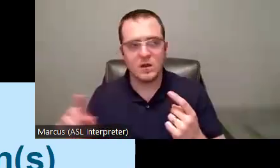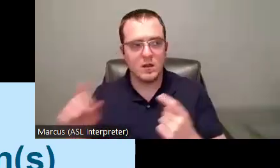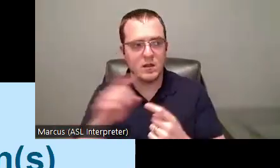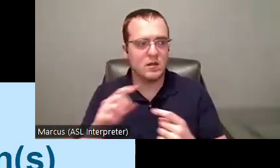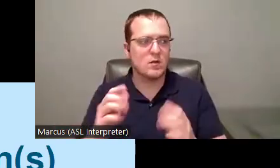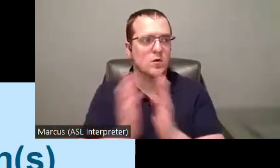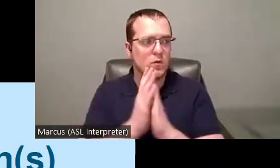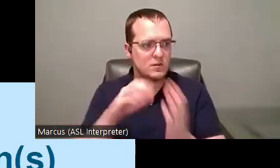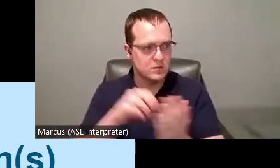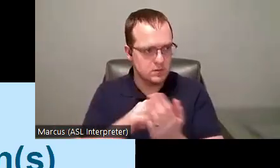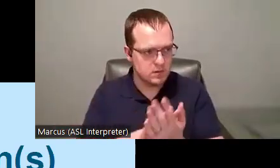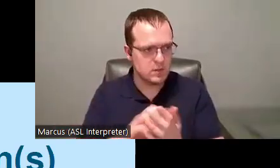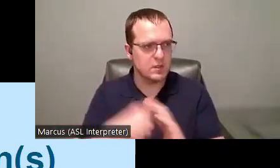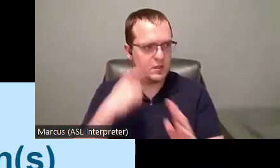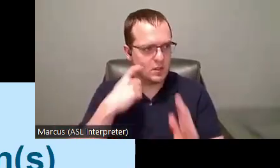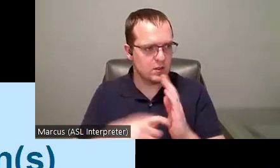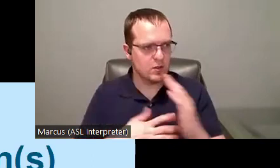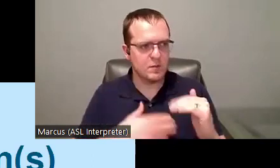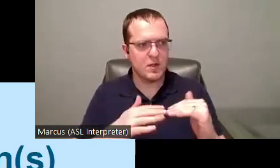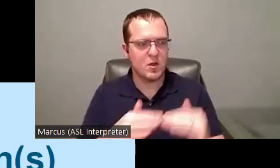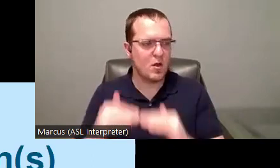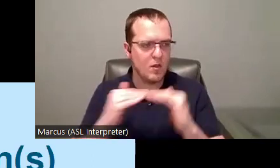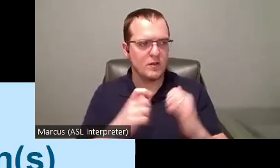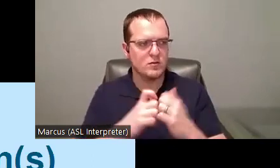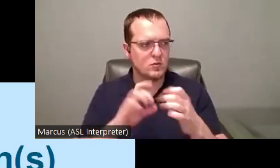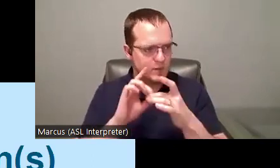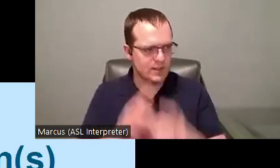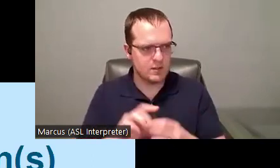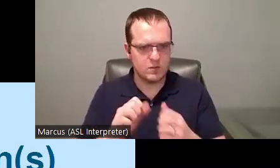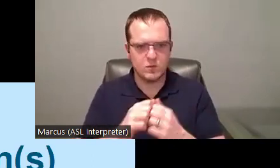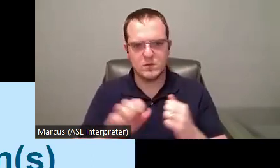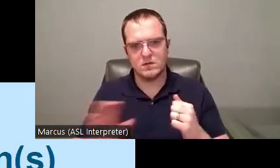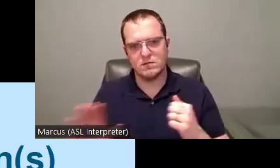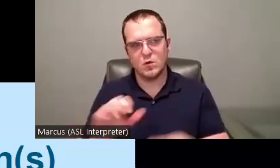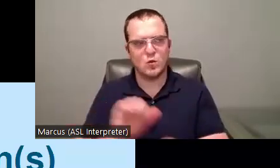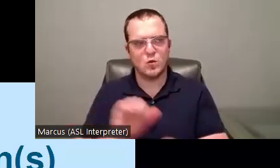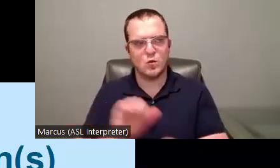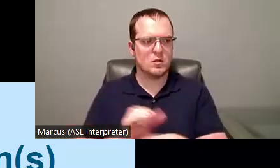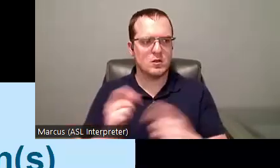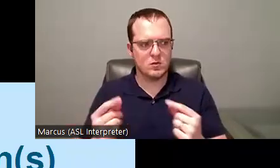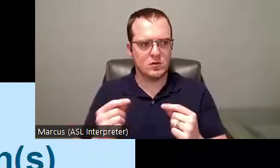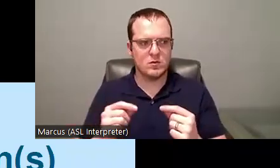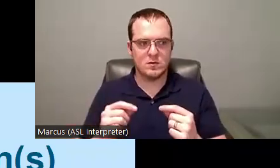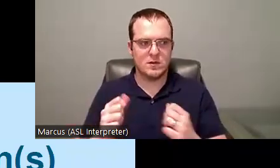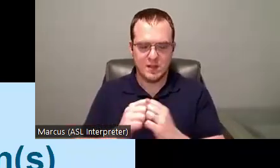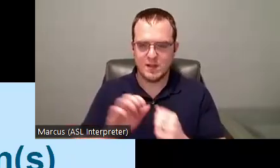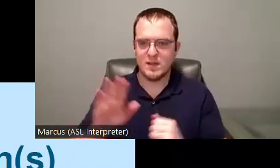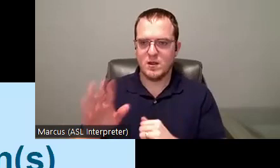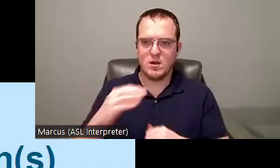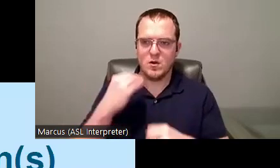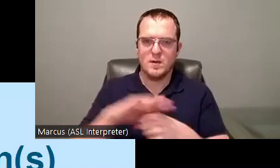requests and acknowledge my colleagues for being connected to the work that is going on in their backyards.